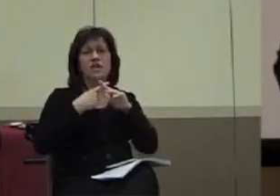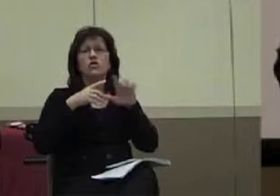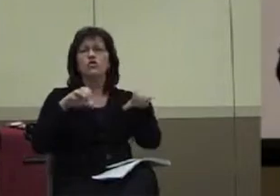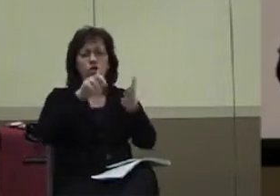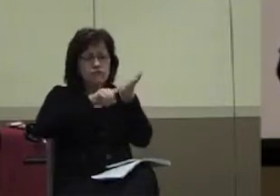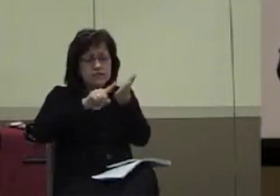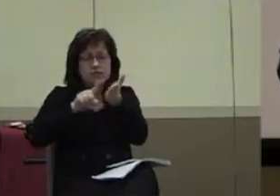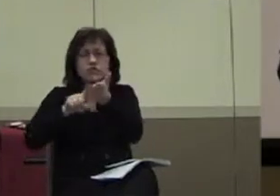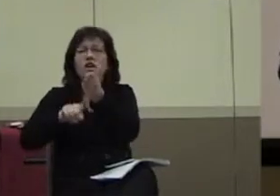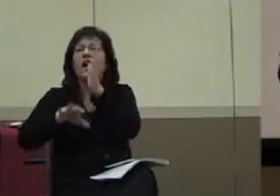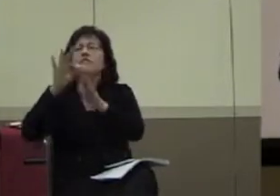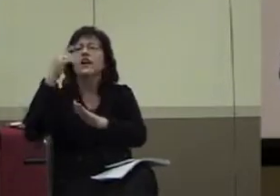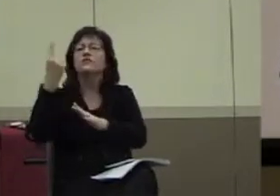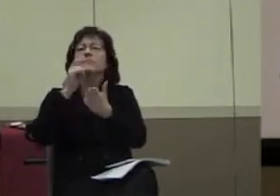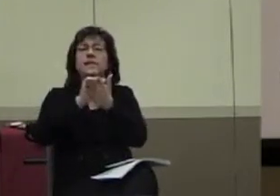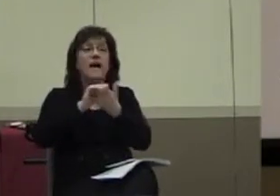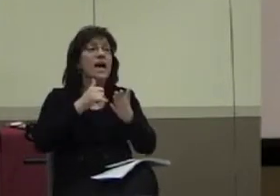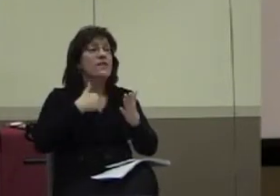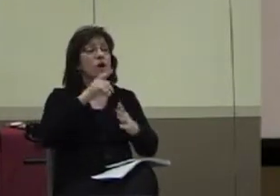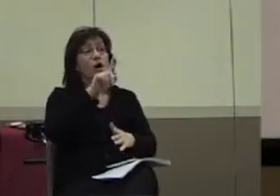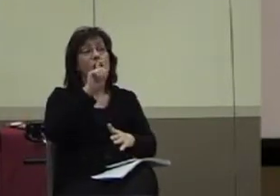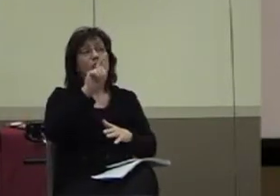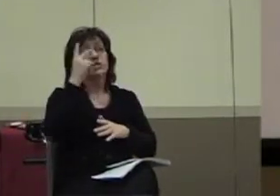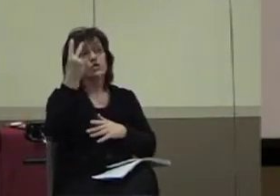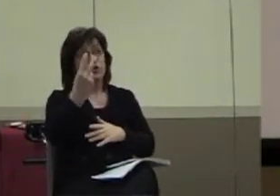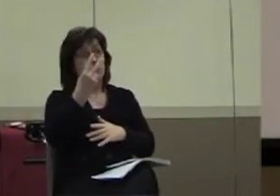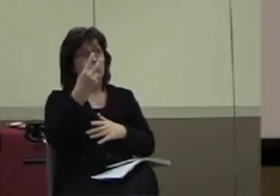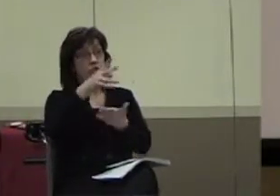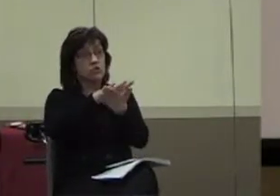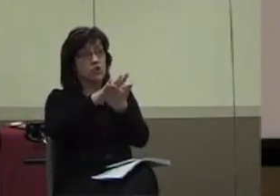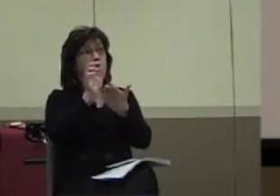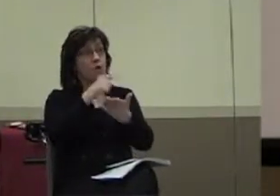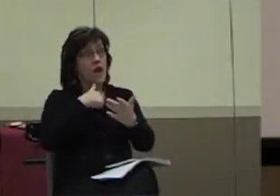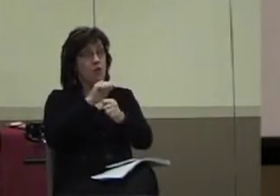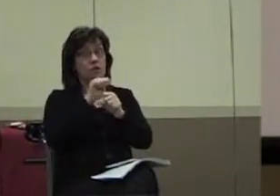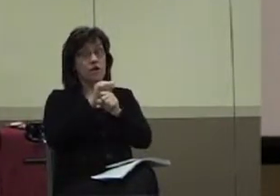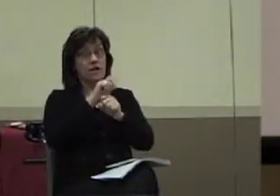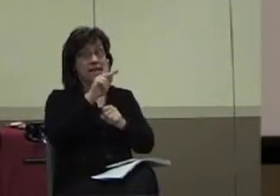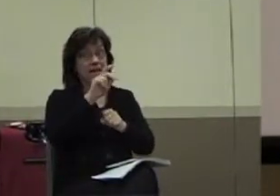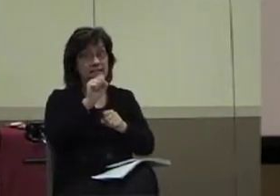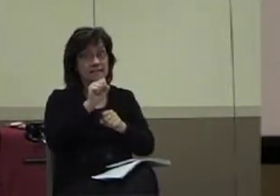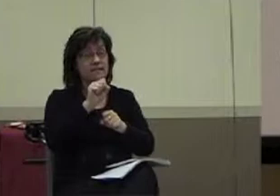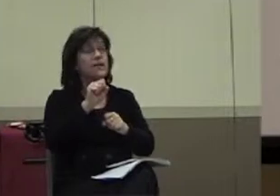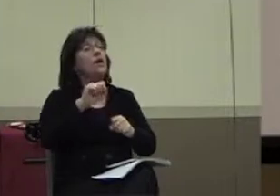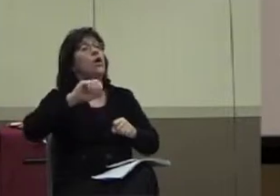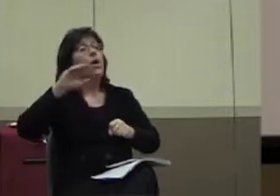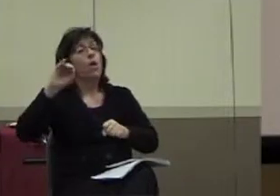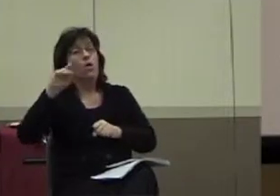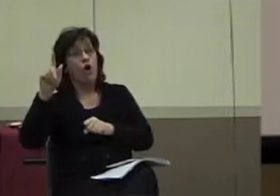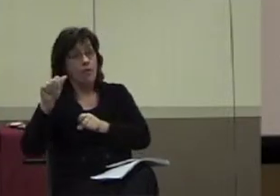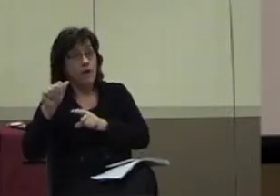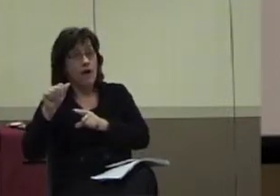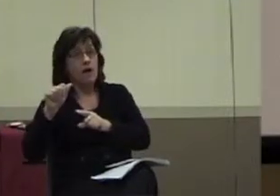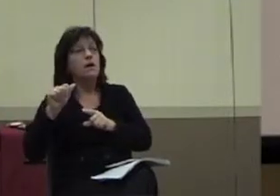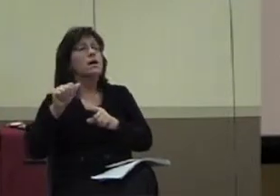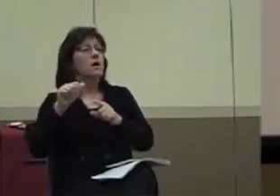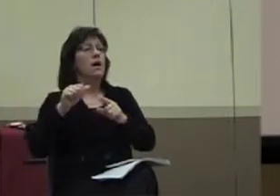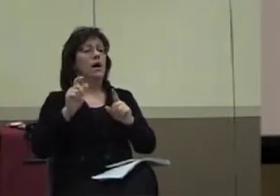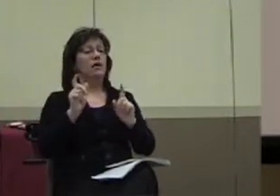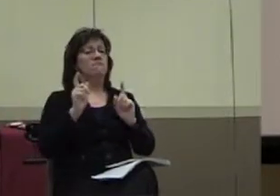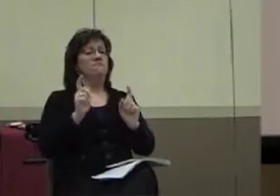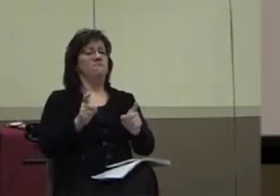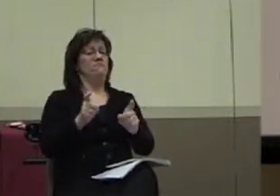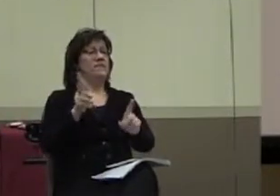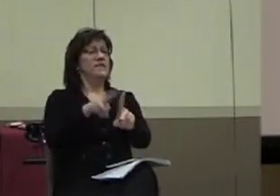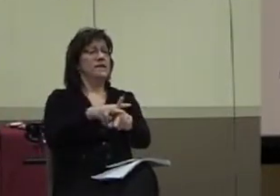have 102 schools that I work with in Kansas and Oklahoma, and I made an assignment to them. I asked them to go back to